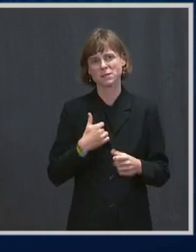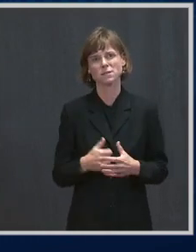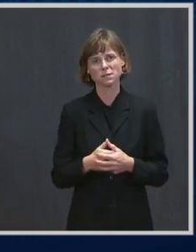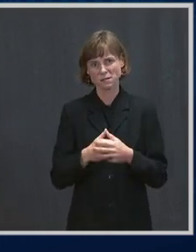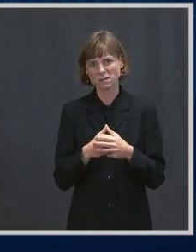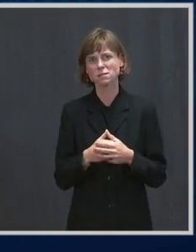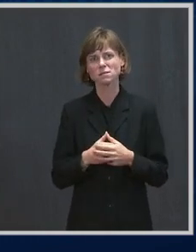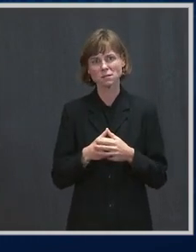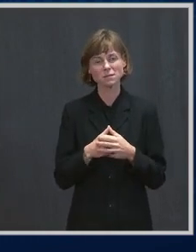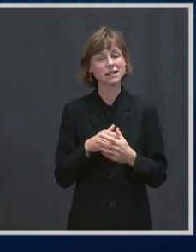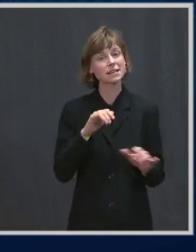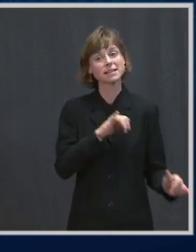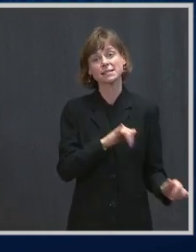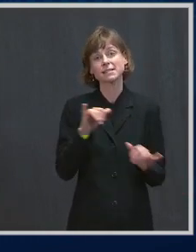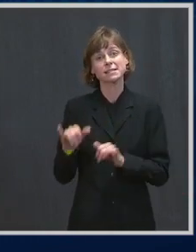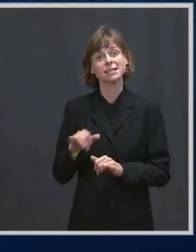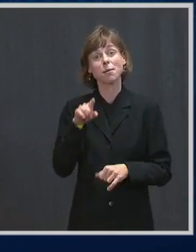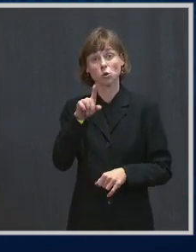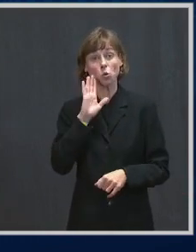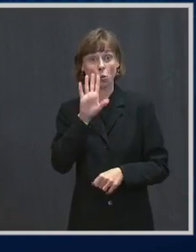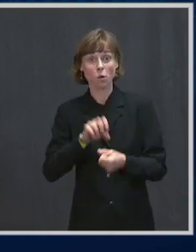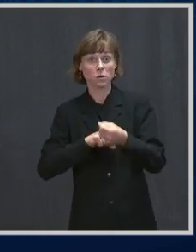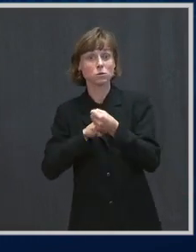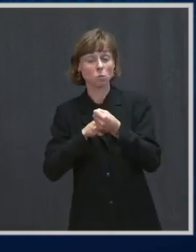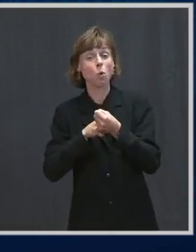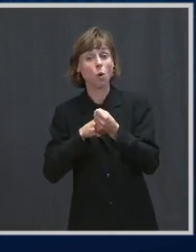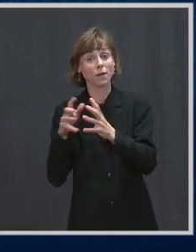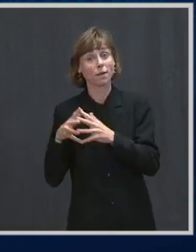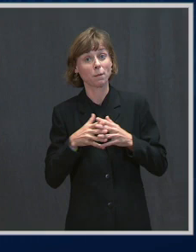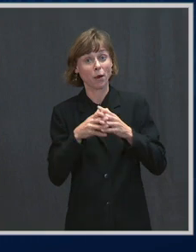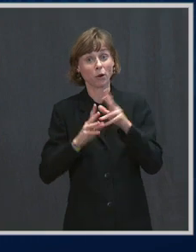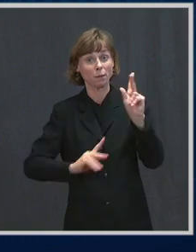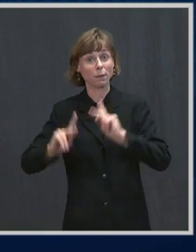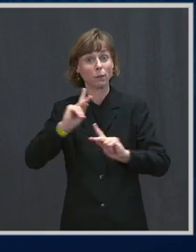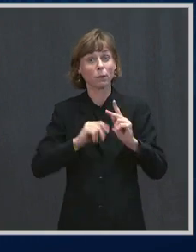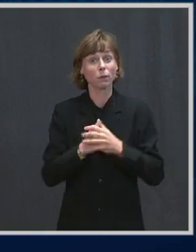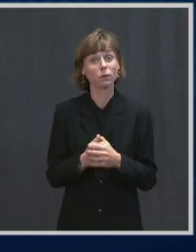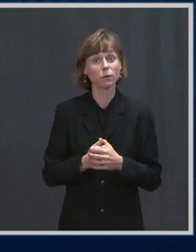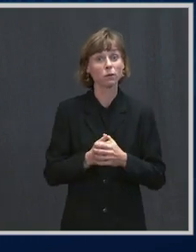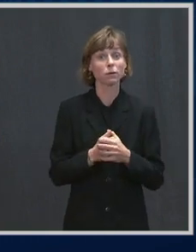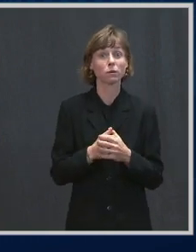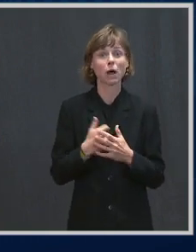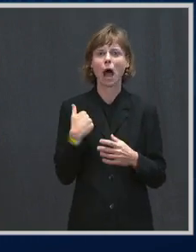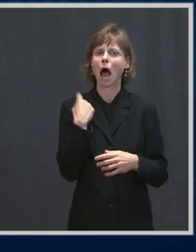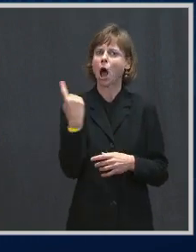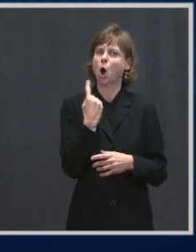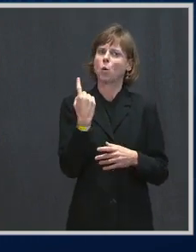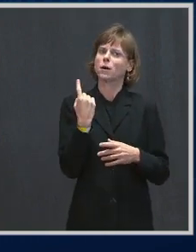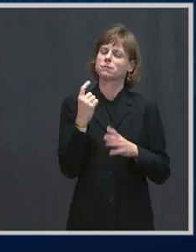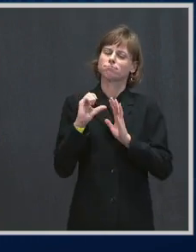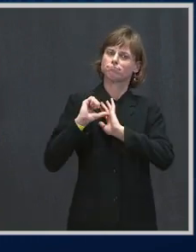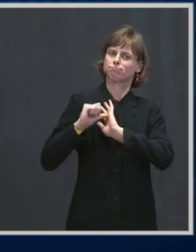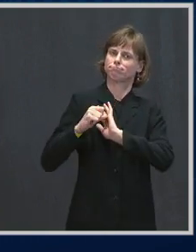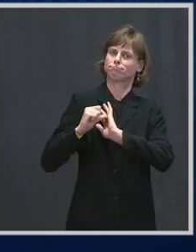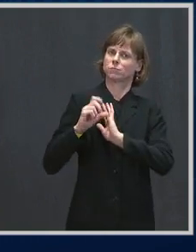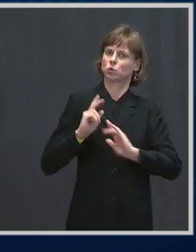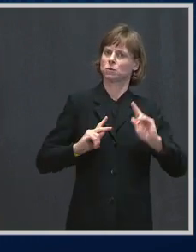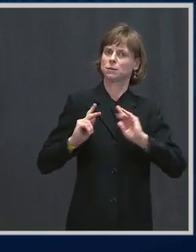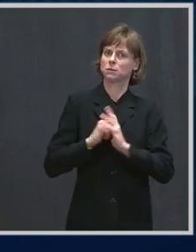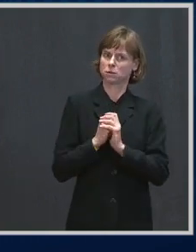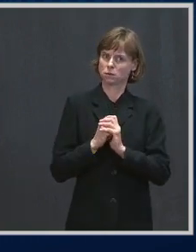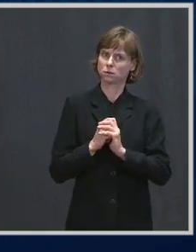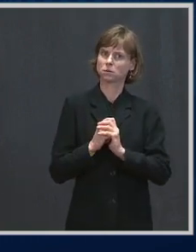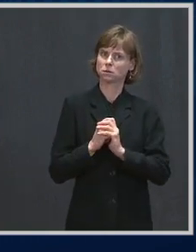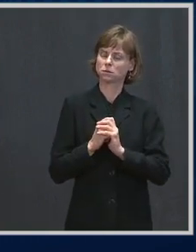just like you're going to have the backs of the American people. What I always point out to people, in the years when